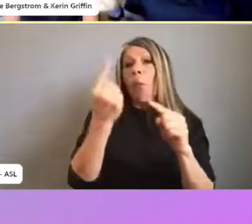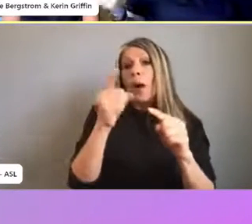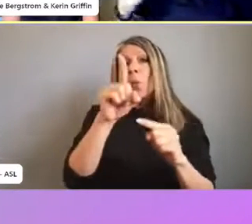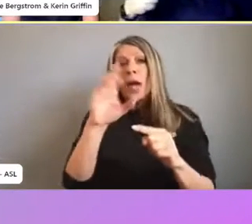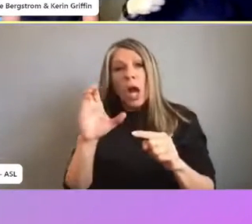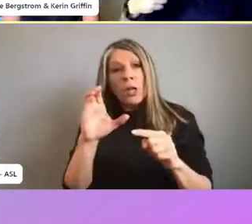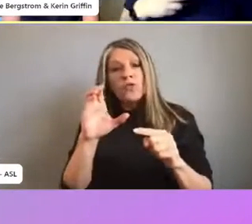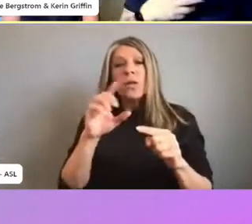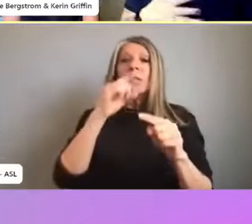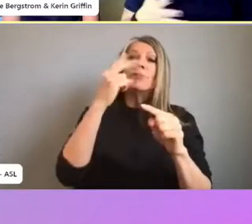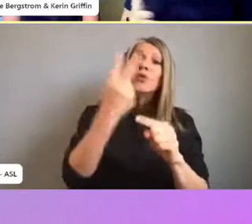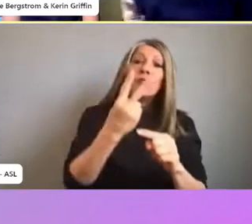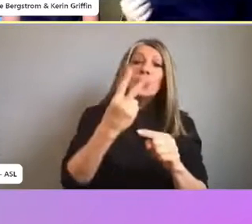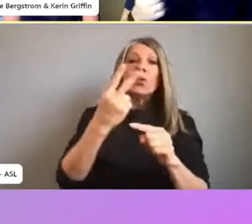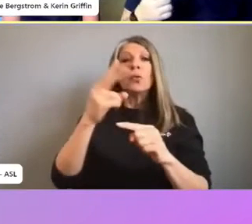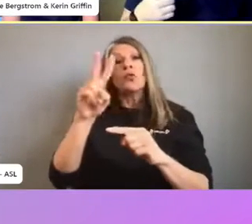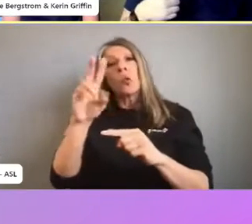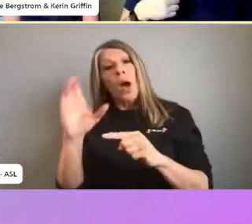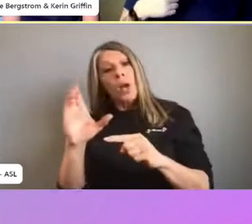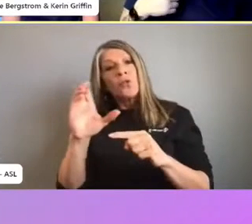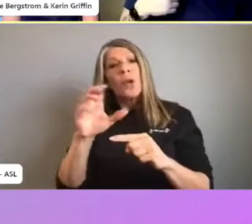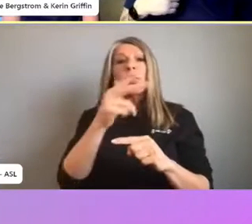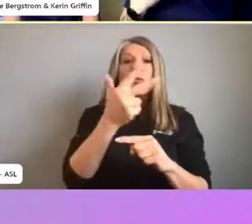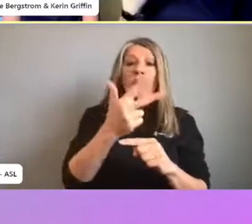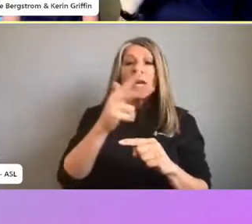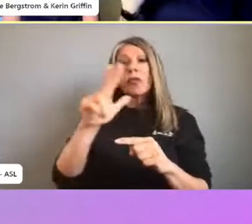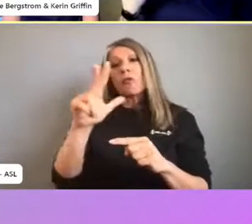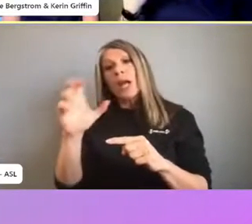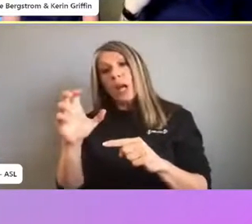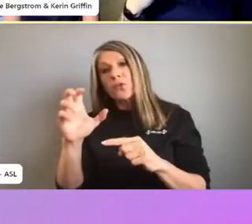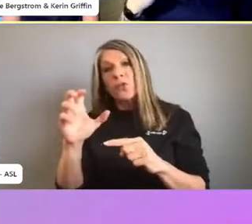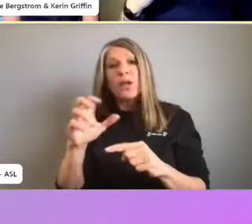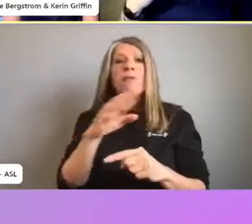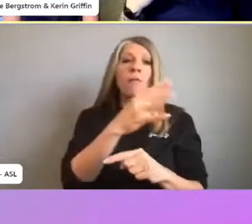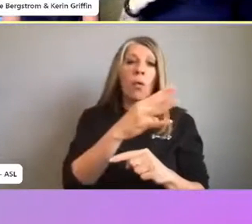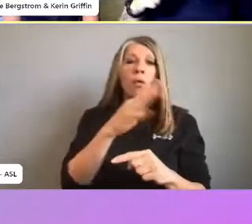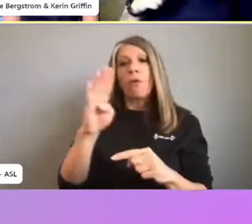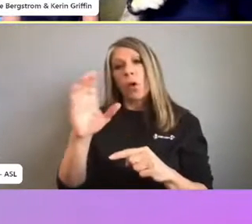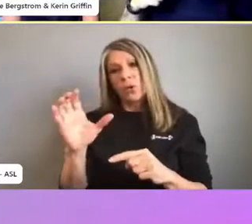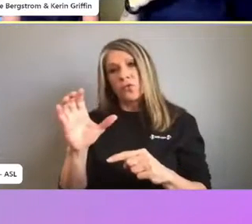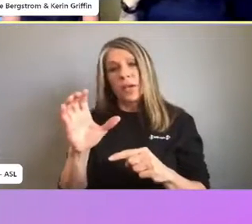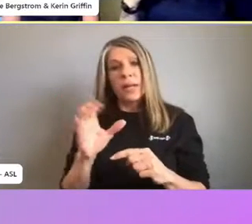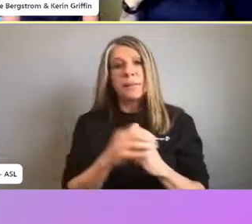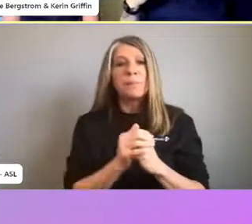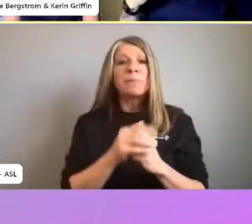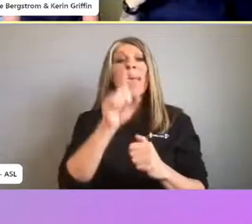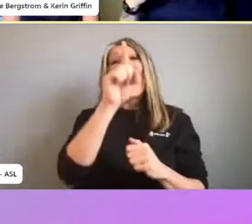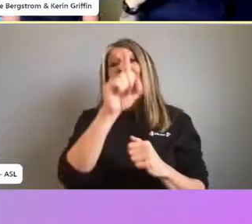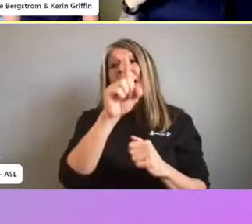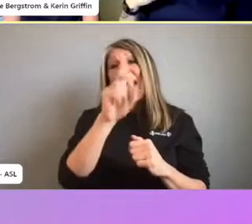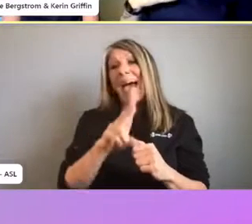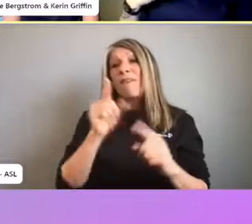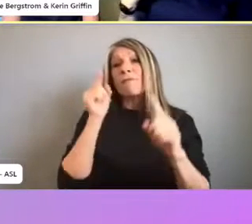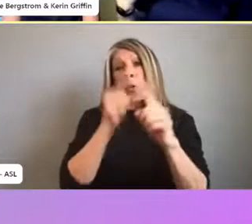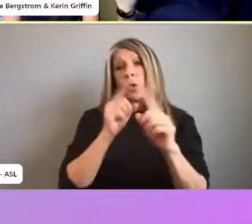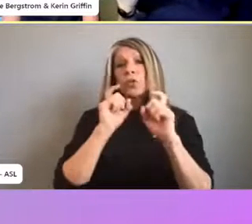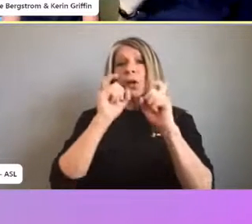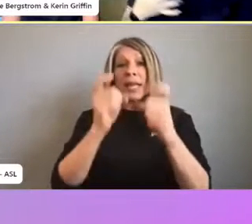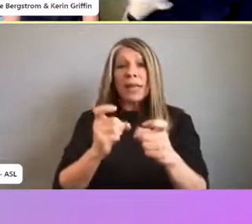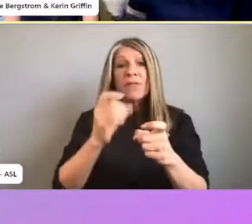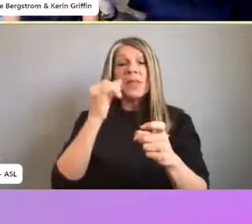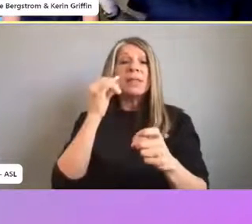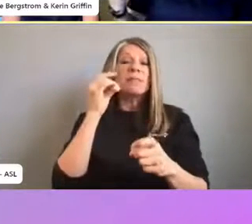round 2 was 200, round 3 was 300, round 4 was 400. Half points, like I said, were awarded if